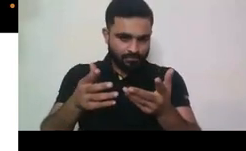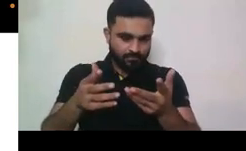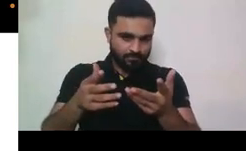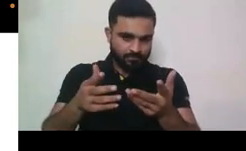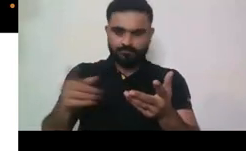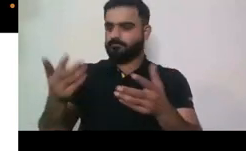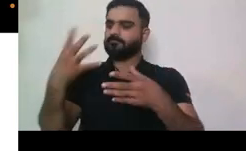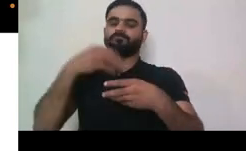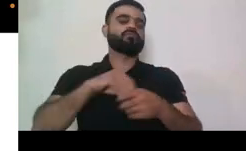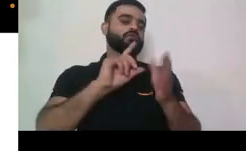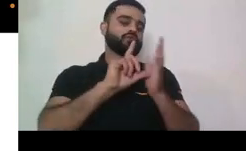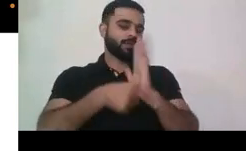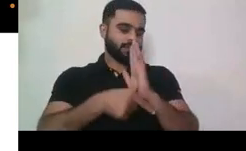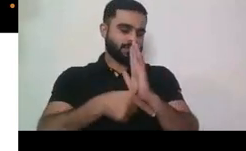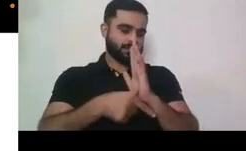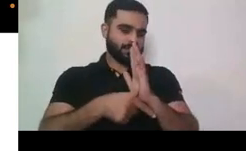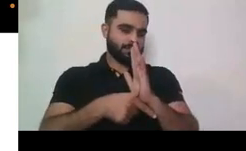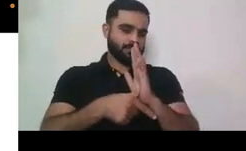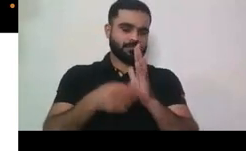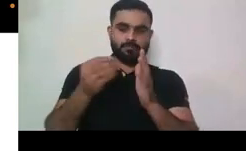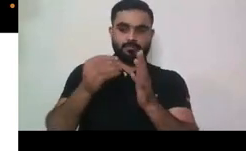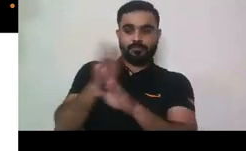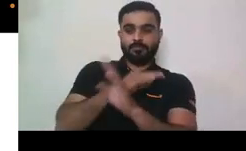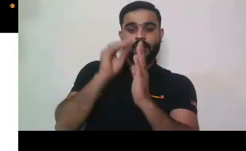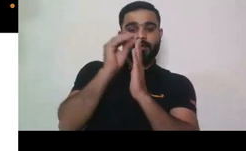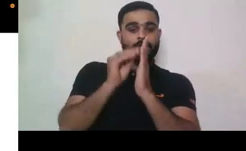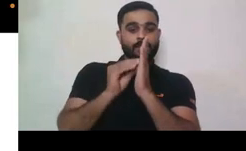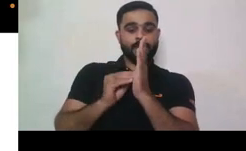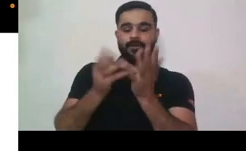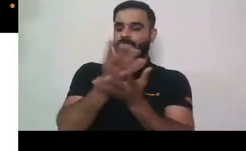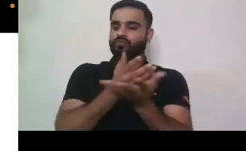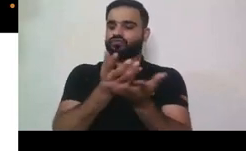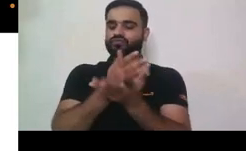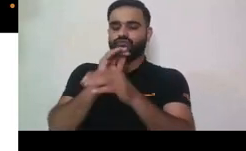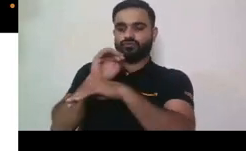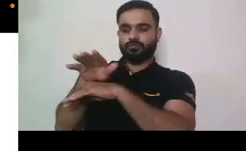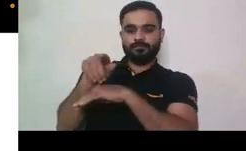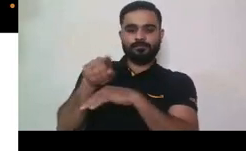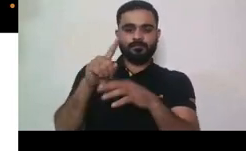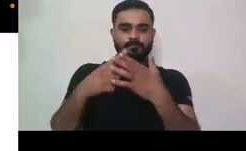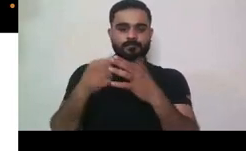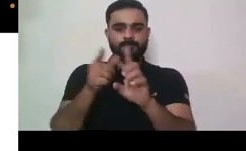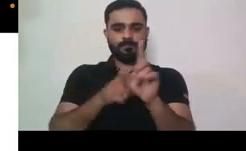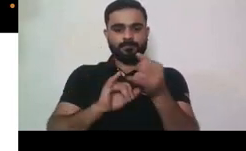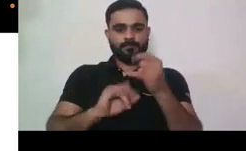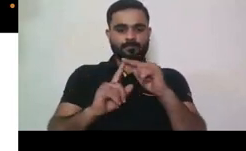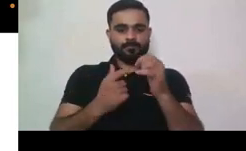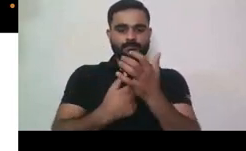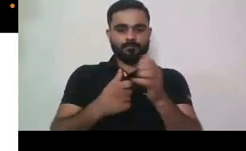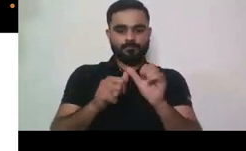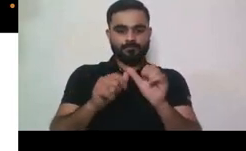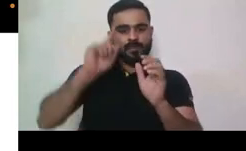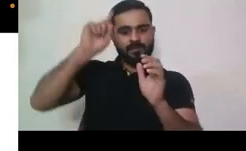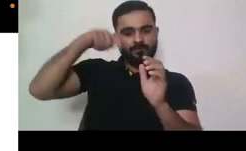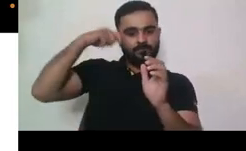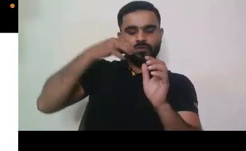can join later. Okay. We can send some notes regarding the discussions. Joshna, okay. Asks for a video